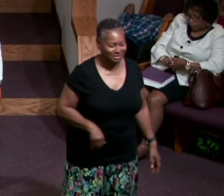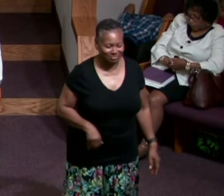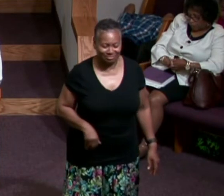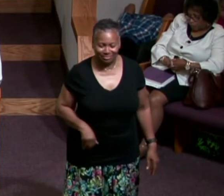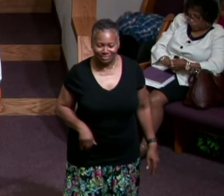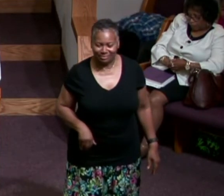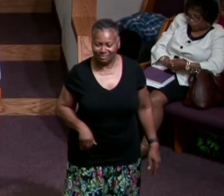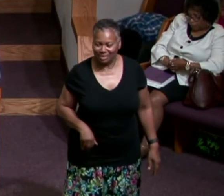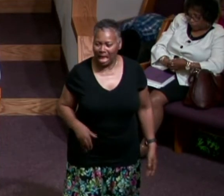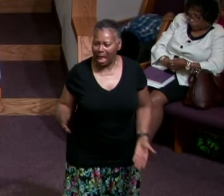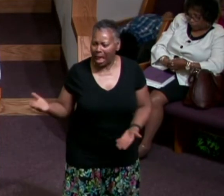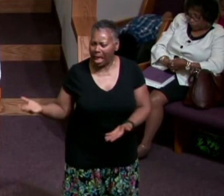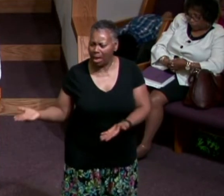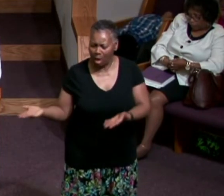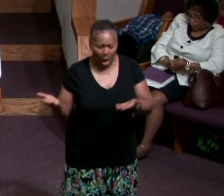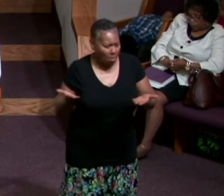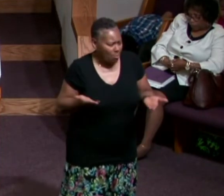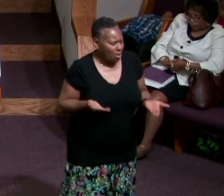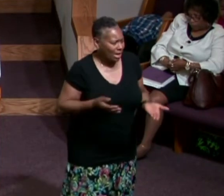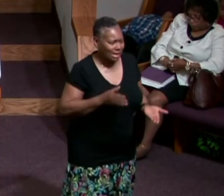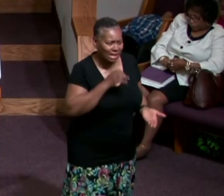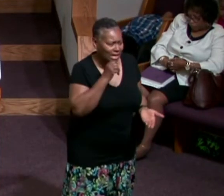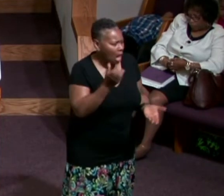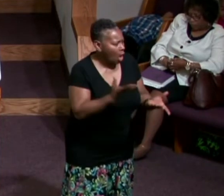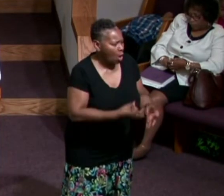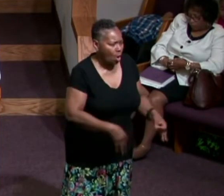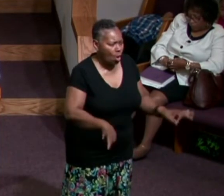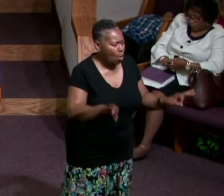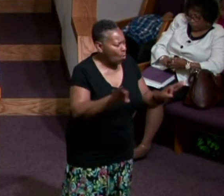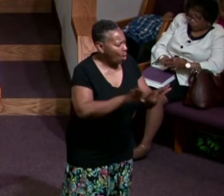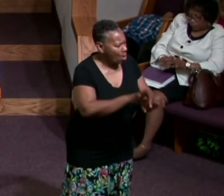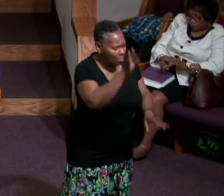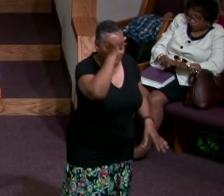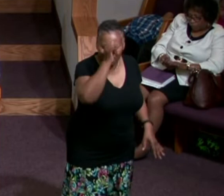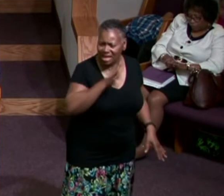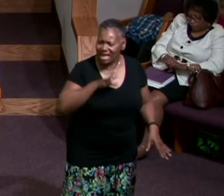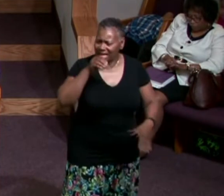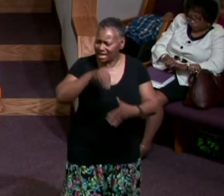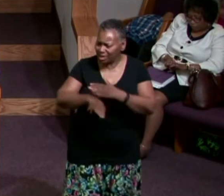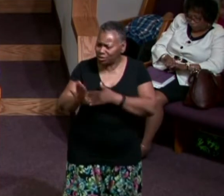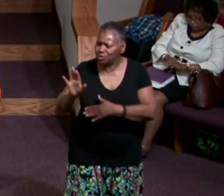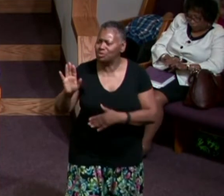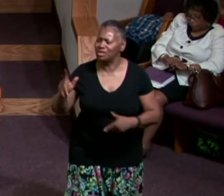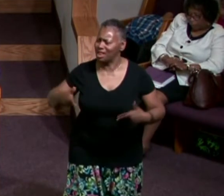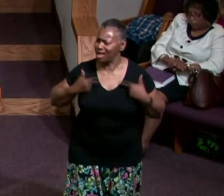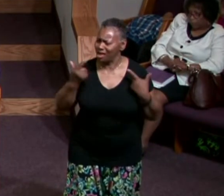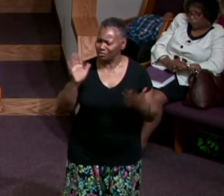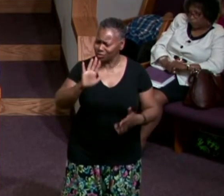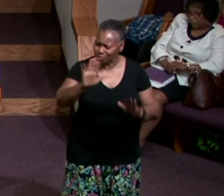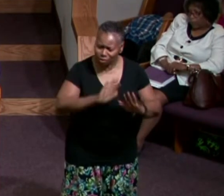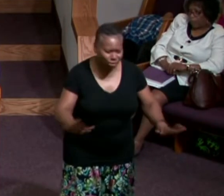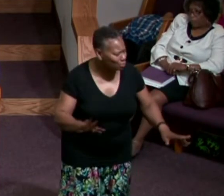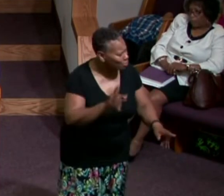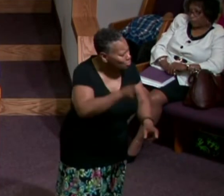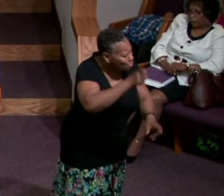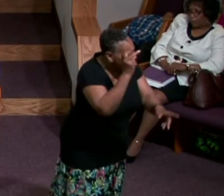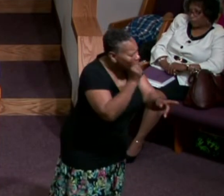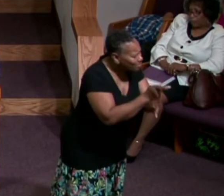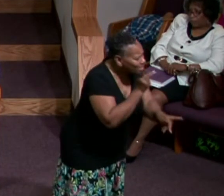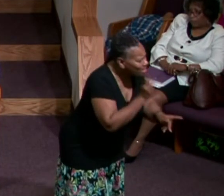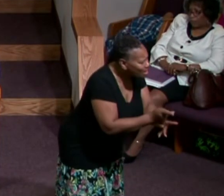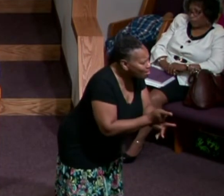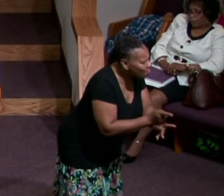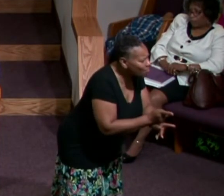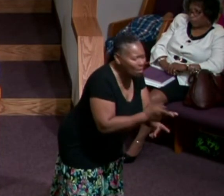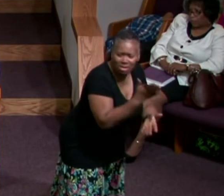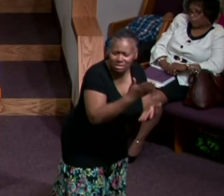in bringing unworthy men in the lives of your children. You got to be careful, because there are